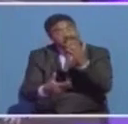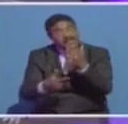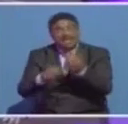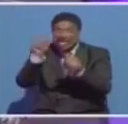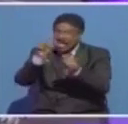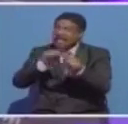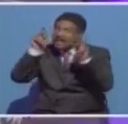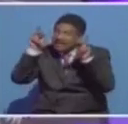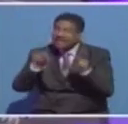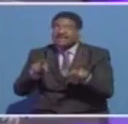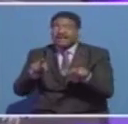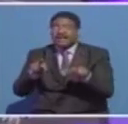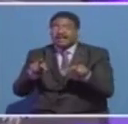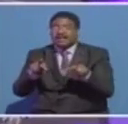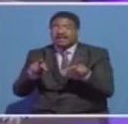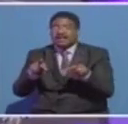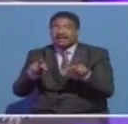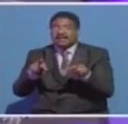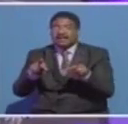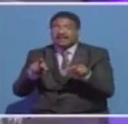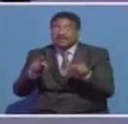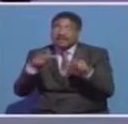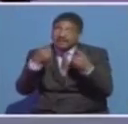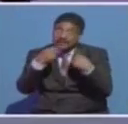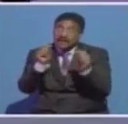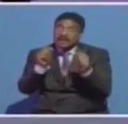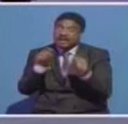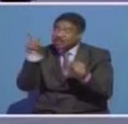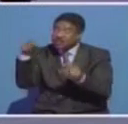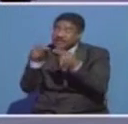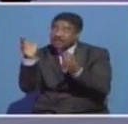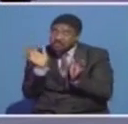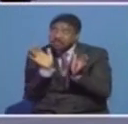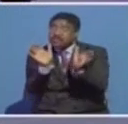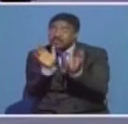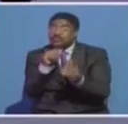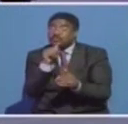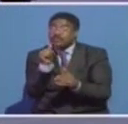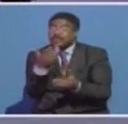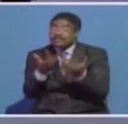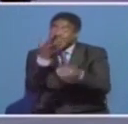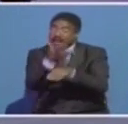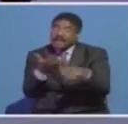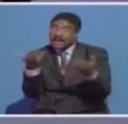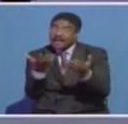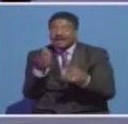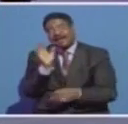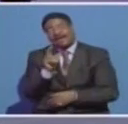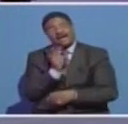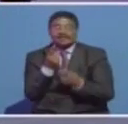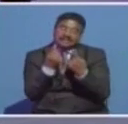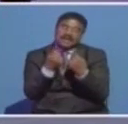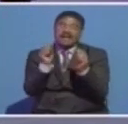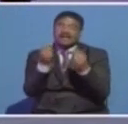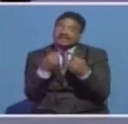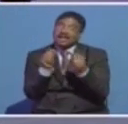who is in the loop is doing their part. I get a feeling you're not pushing them hard enough. It may be so, but we are trying. We are trying. So you're